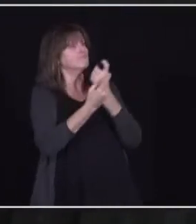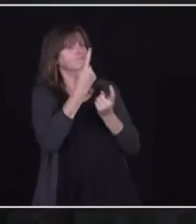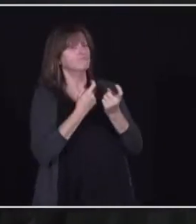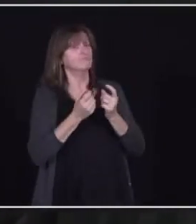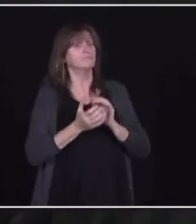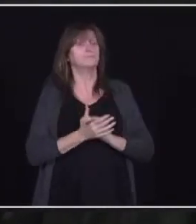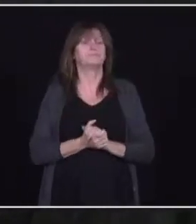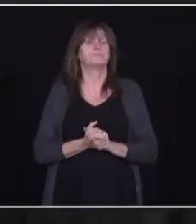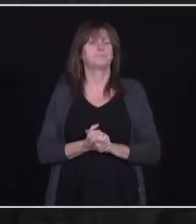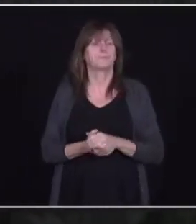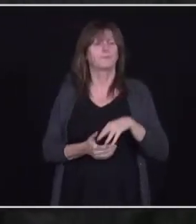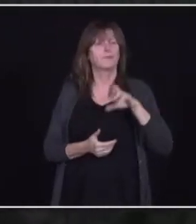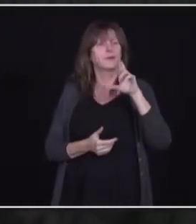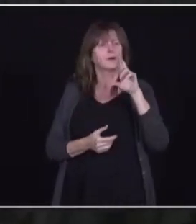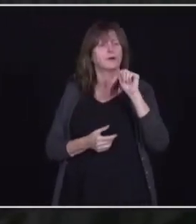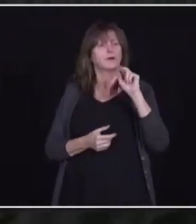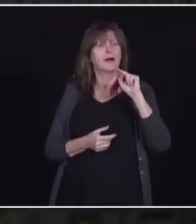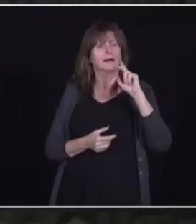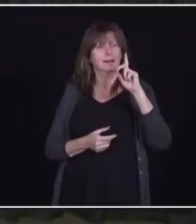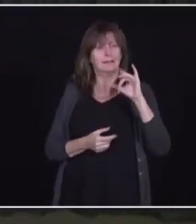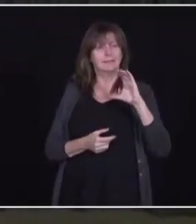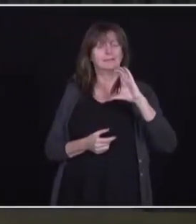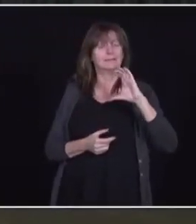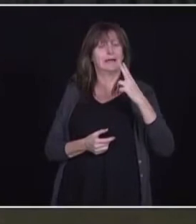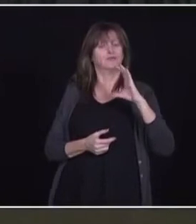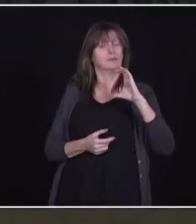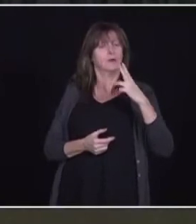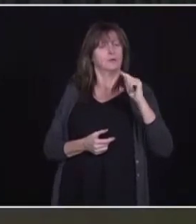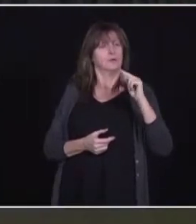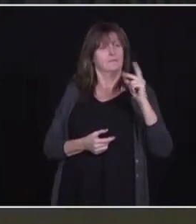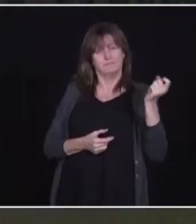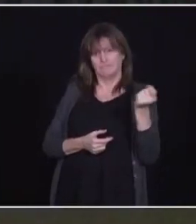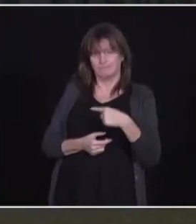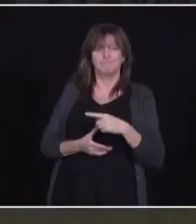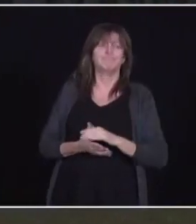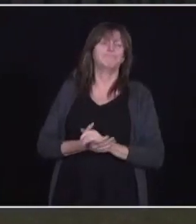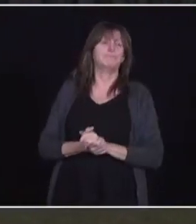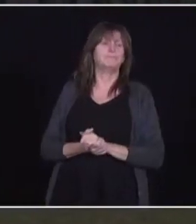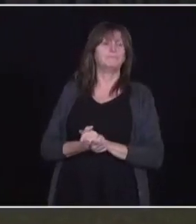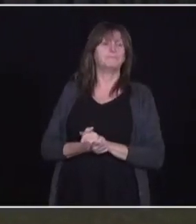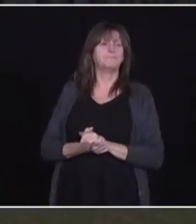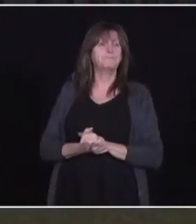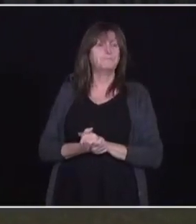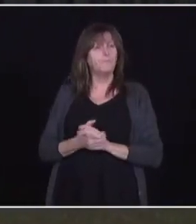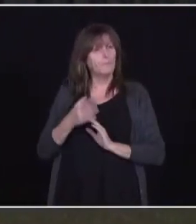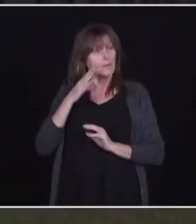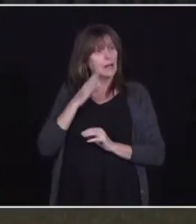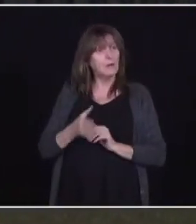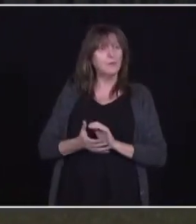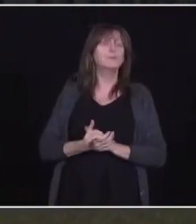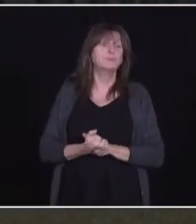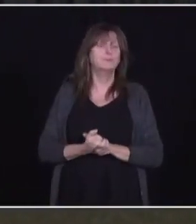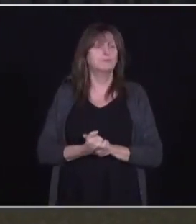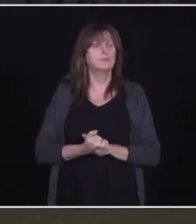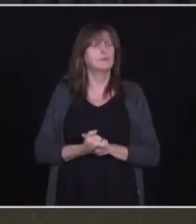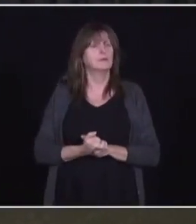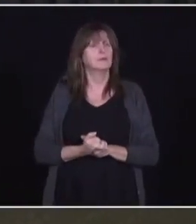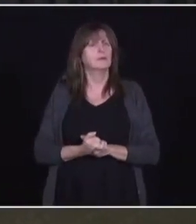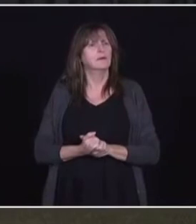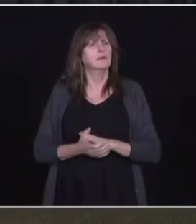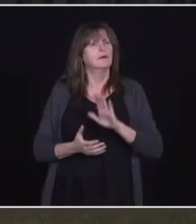with CHCH TV. Please go ahead. Hi, everyone. Hi, Randy. I'm wondering about the movement of